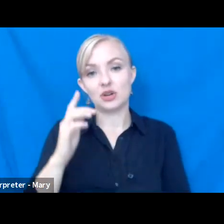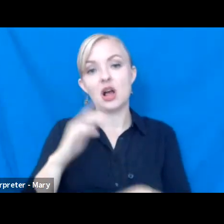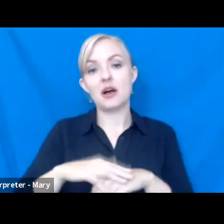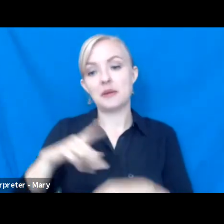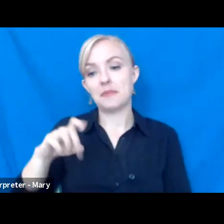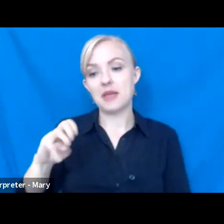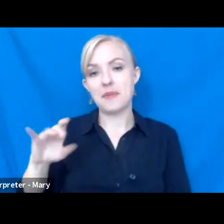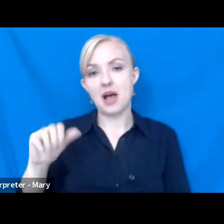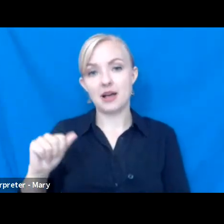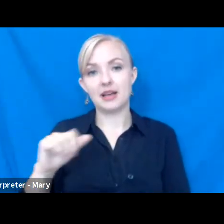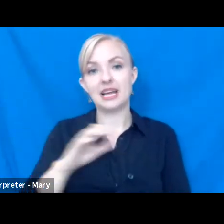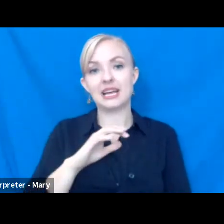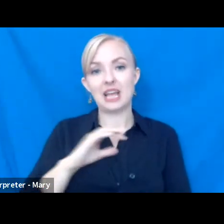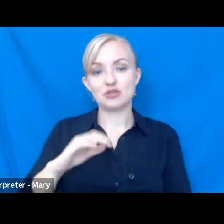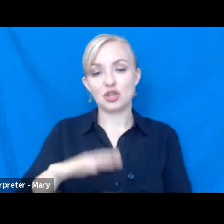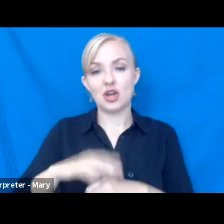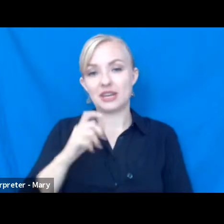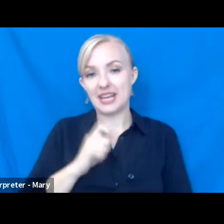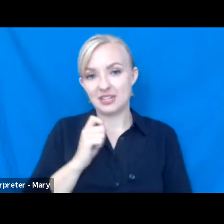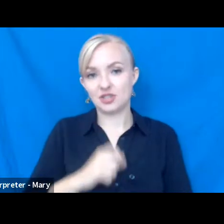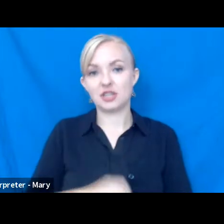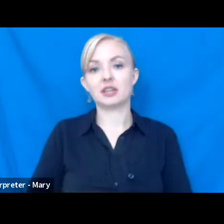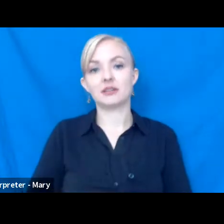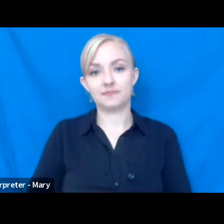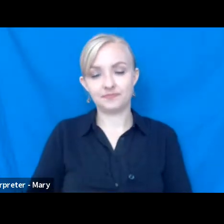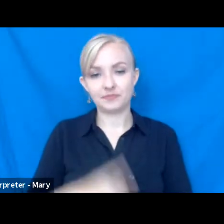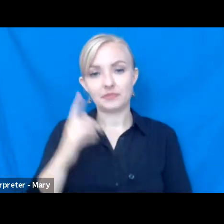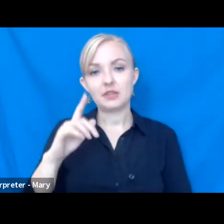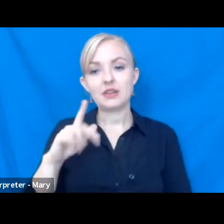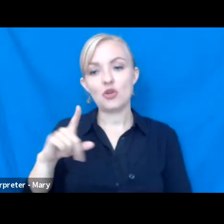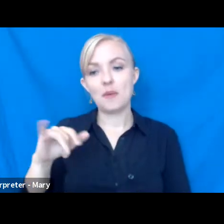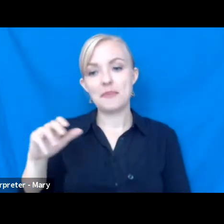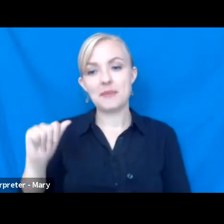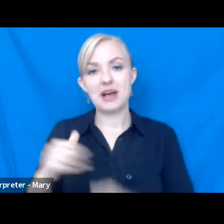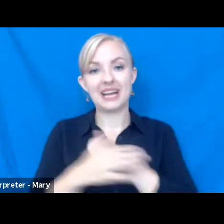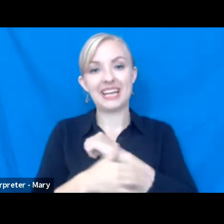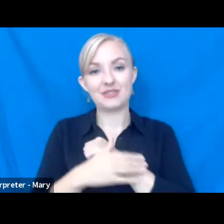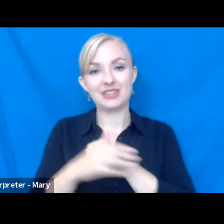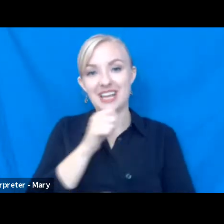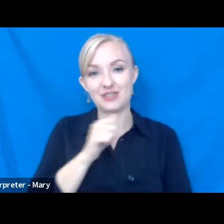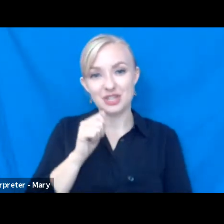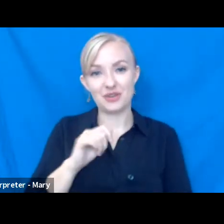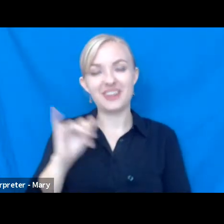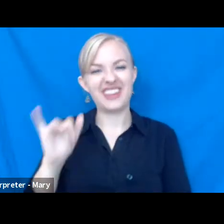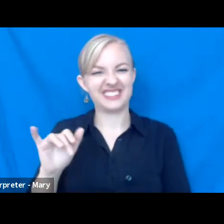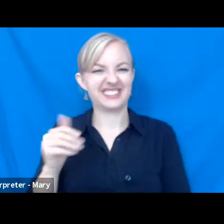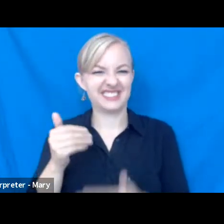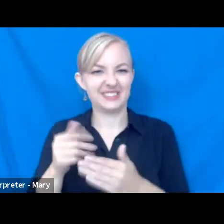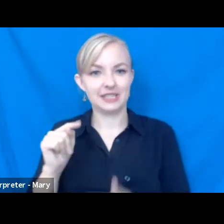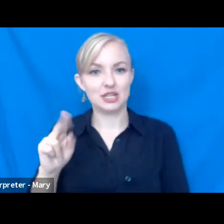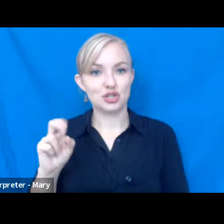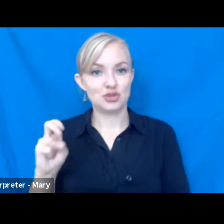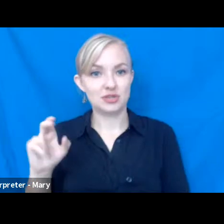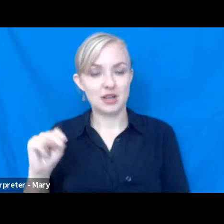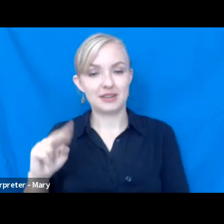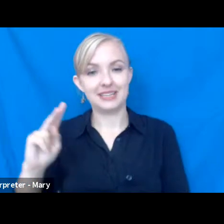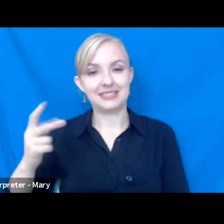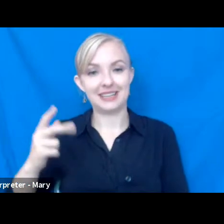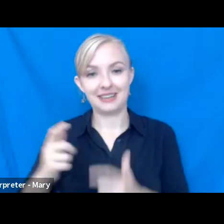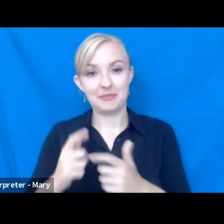Aging. We're the area agency on aging in Pima County, Arizona, which is where Tucson is located, second largest county in the